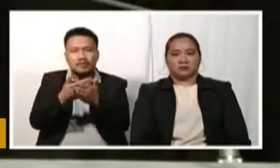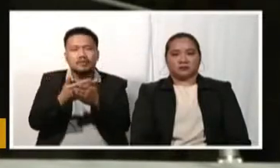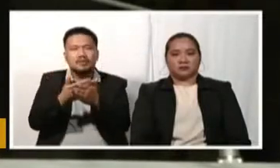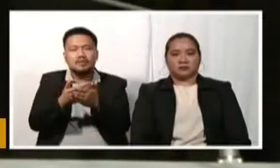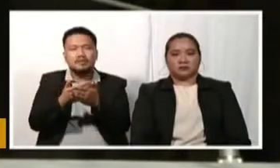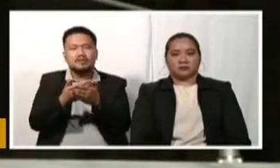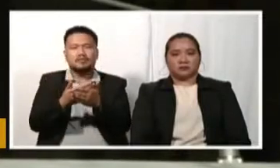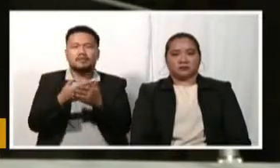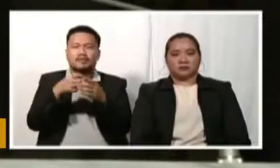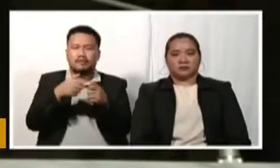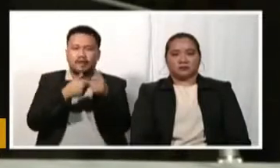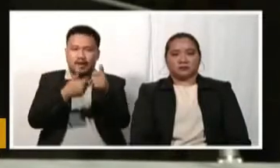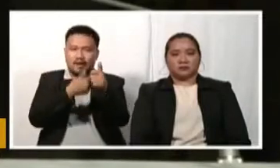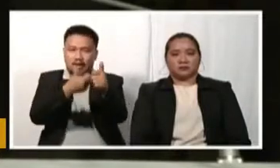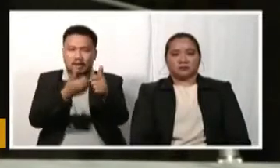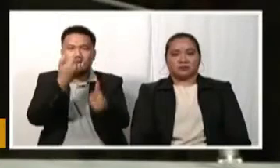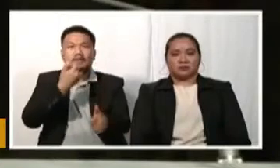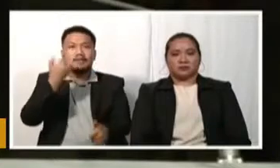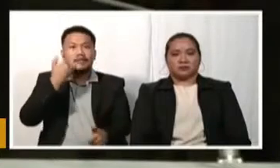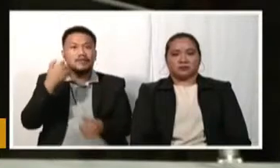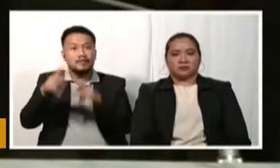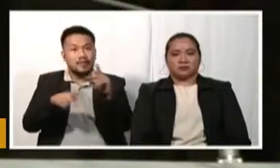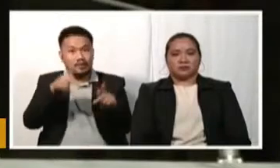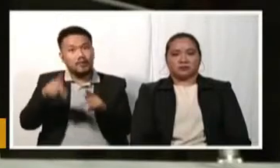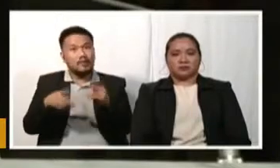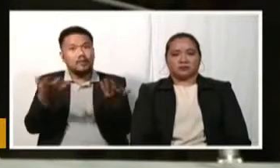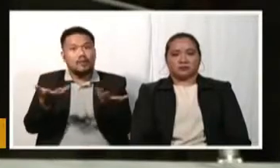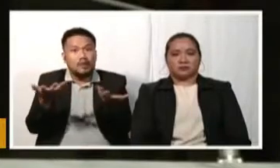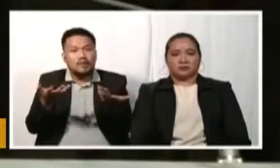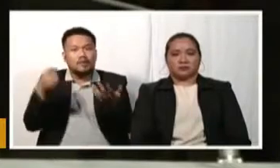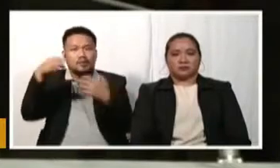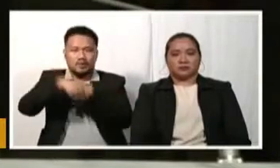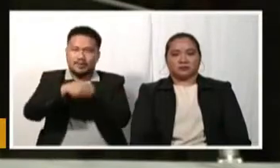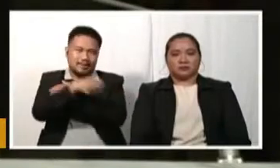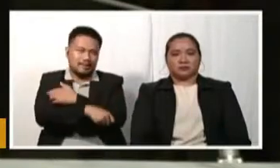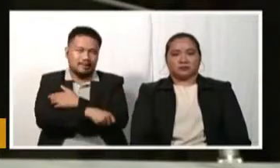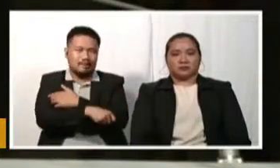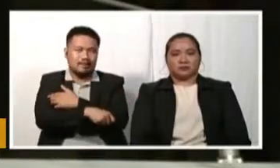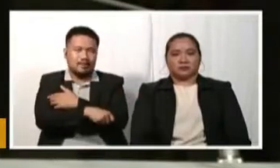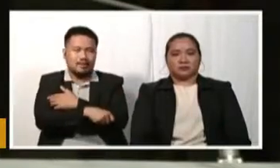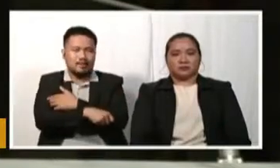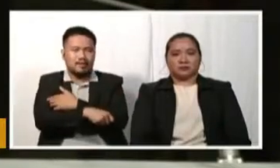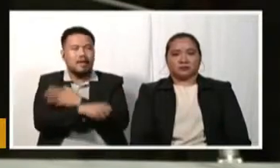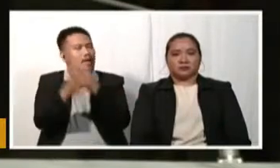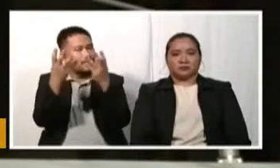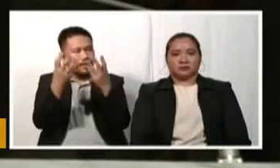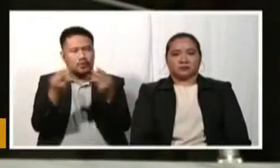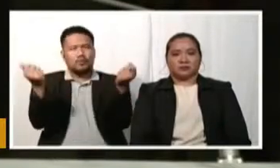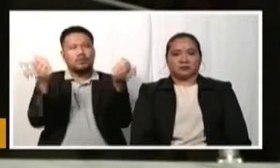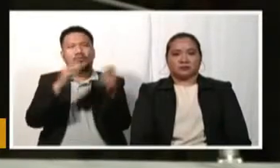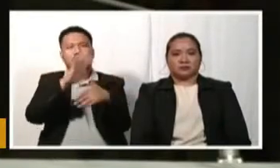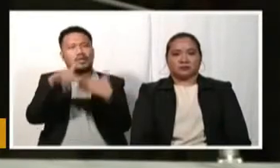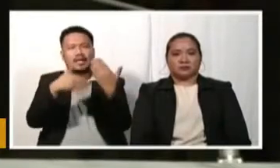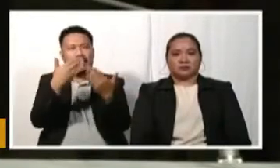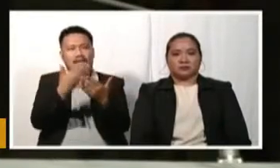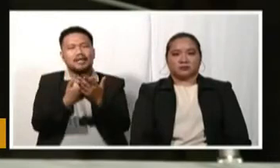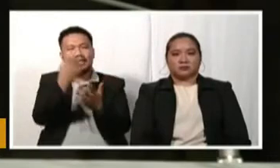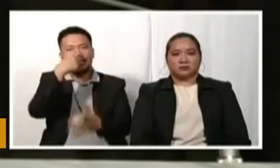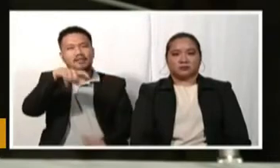followed the Israelites into the sea. Not a single one of them